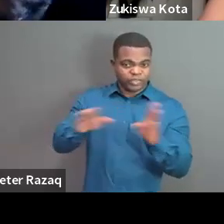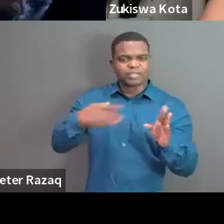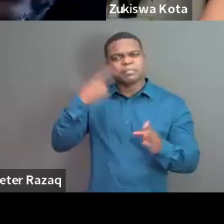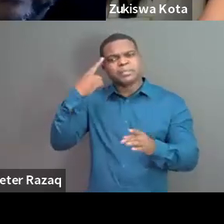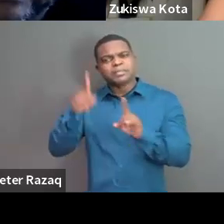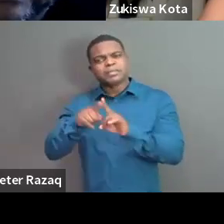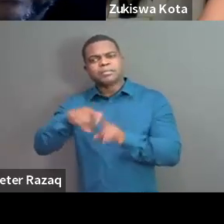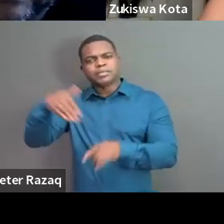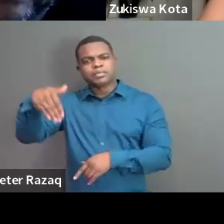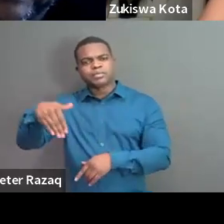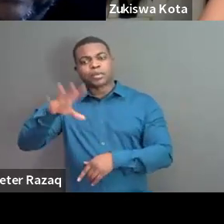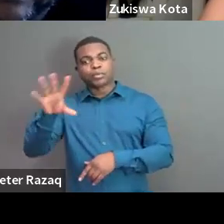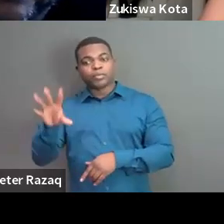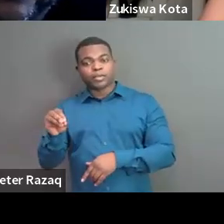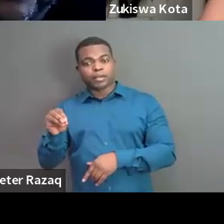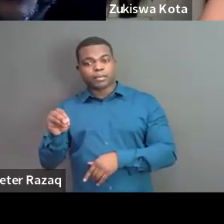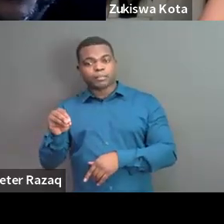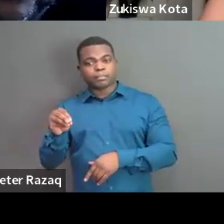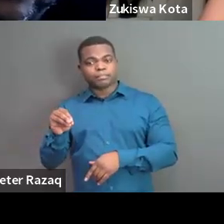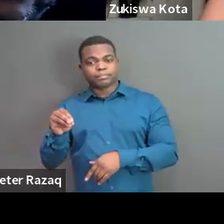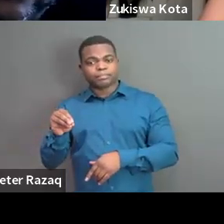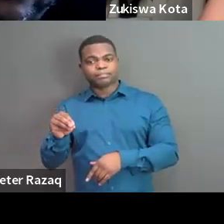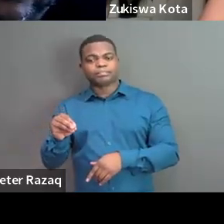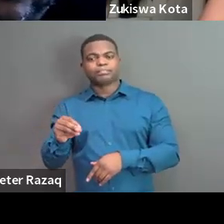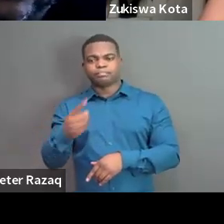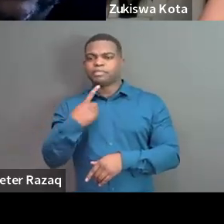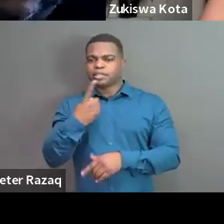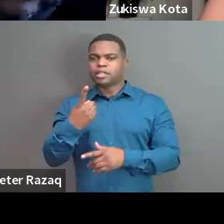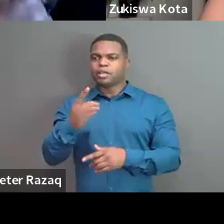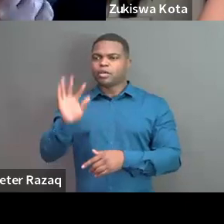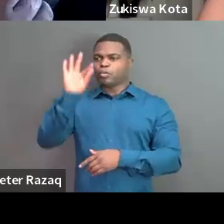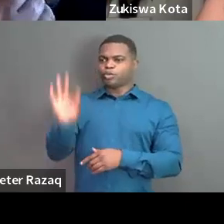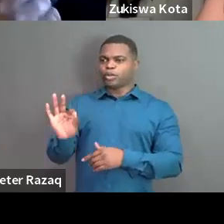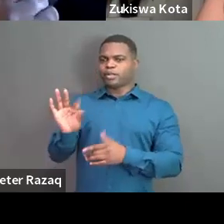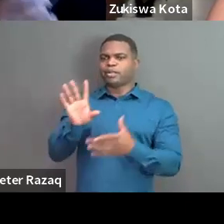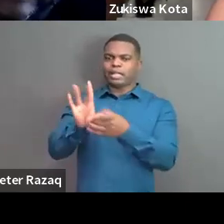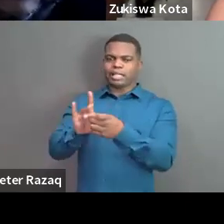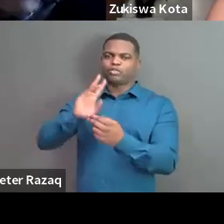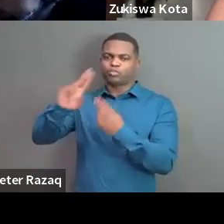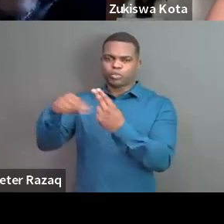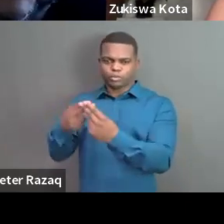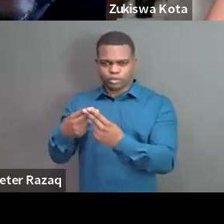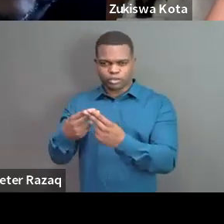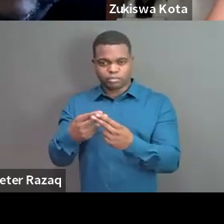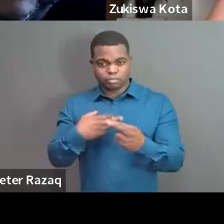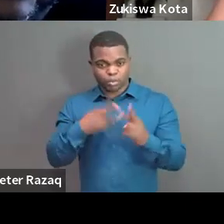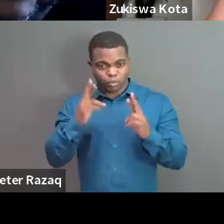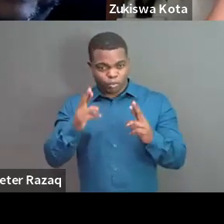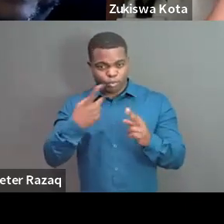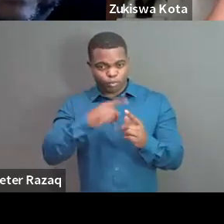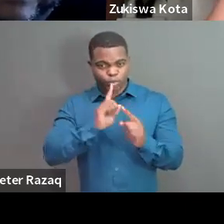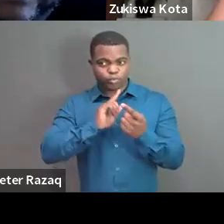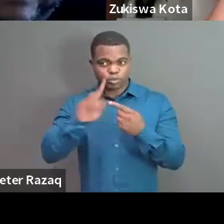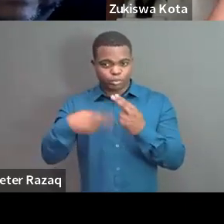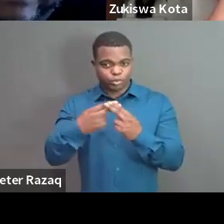get to share kind of some final housekeeping issues or updates. But